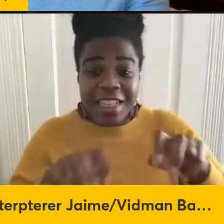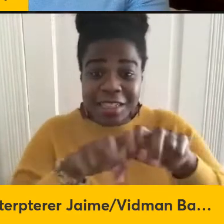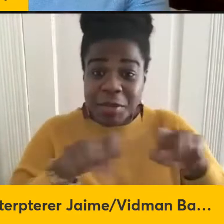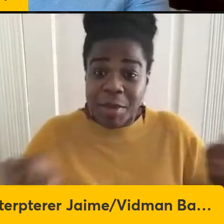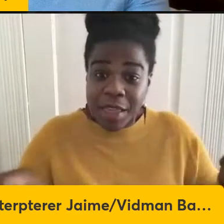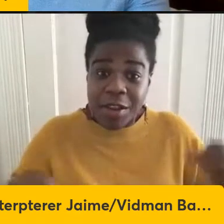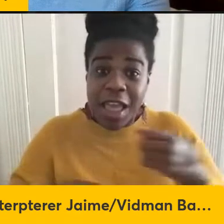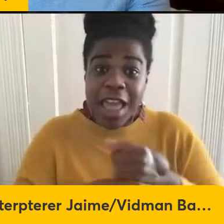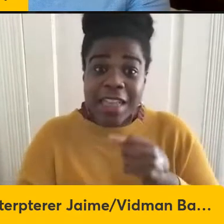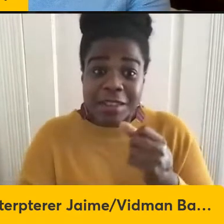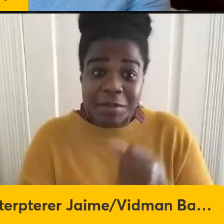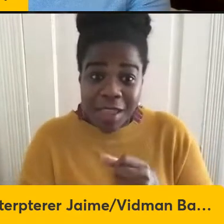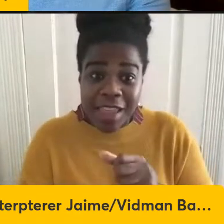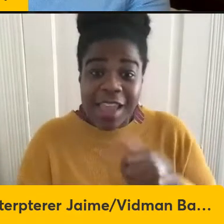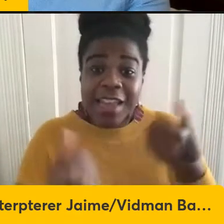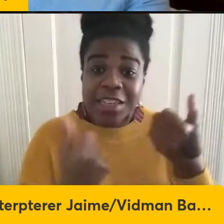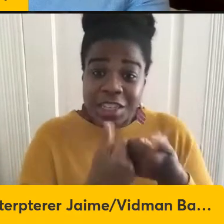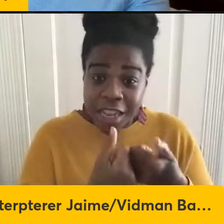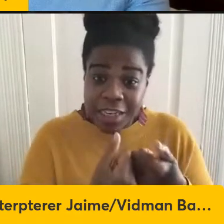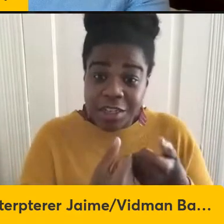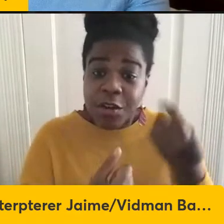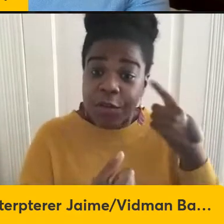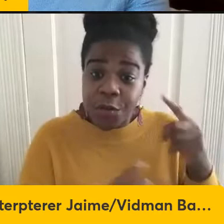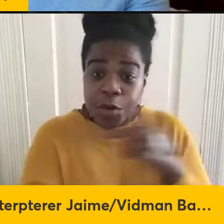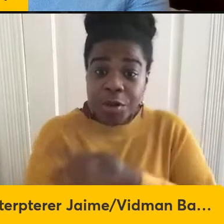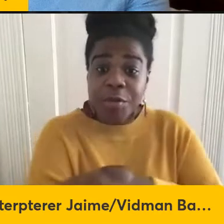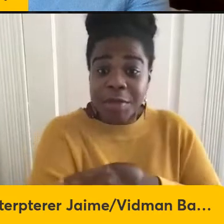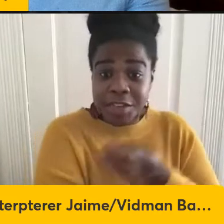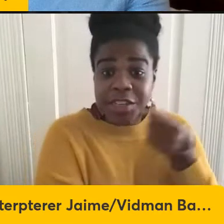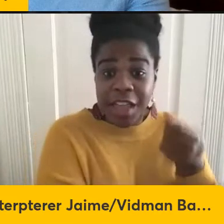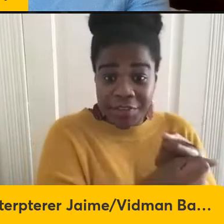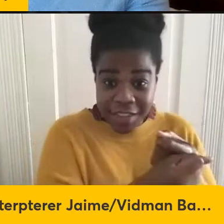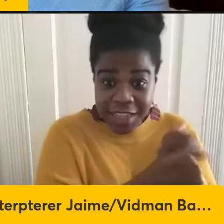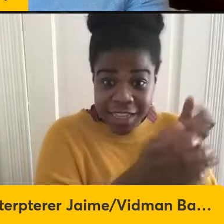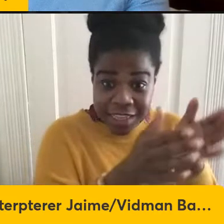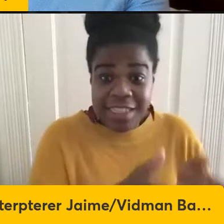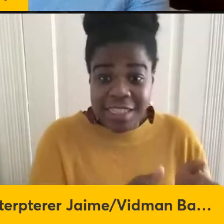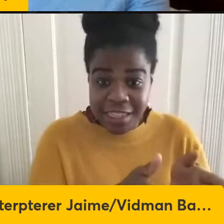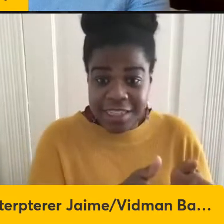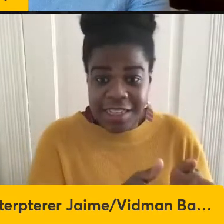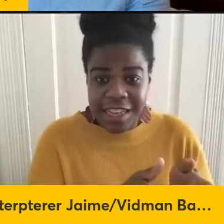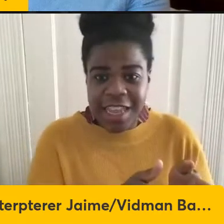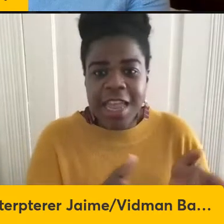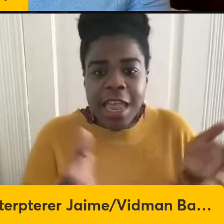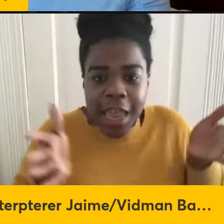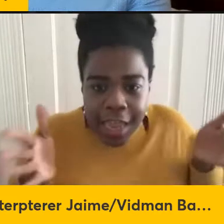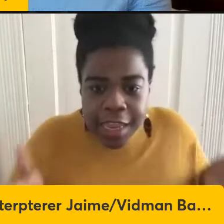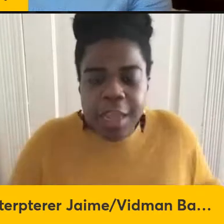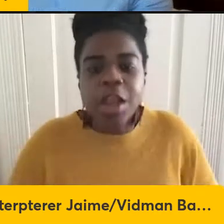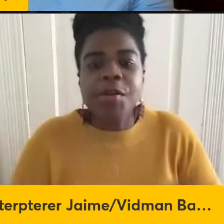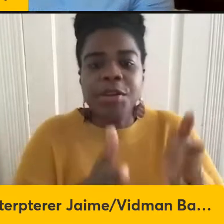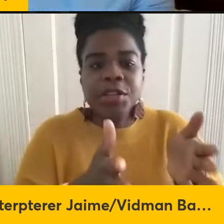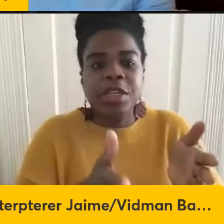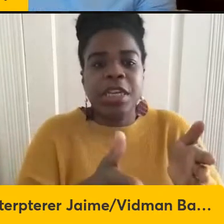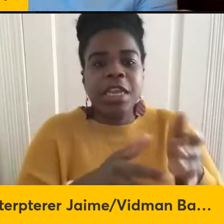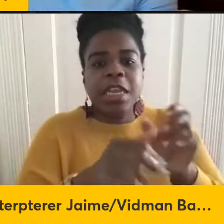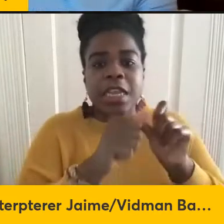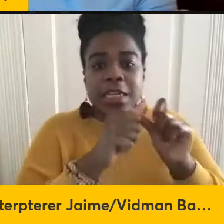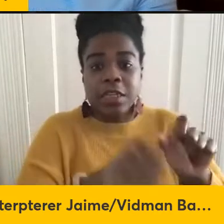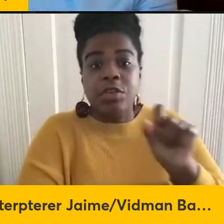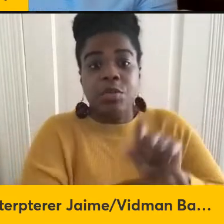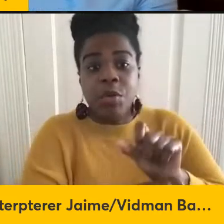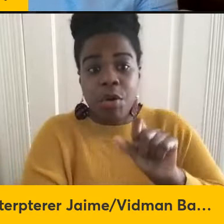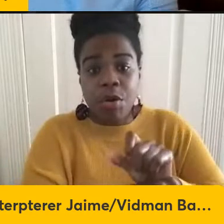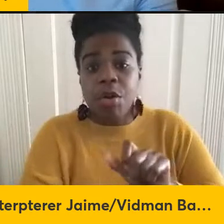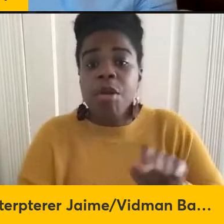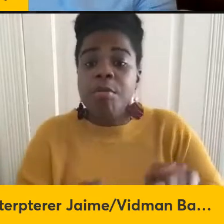produced a challenge both to patient advocates in terms of, you know, encouraging them to continue the work that they're doing, but also